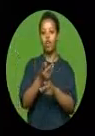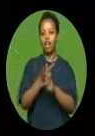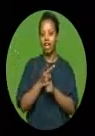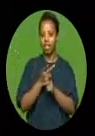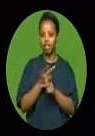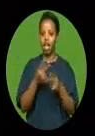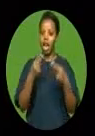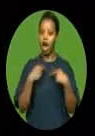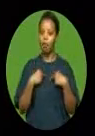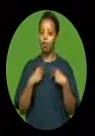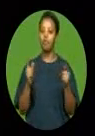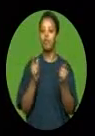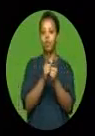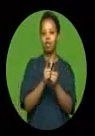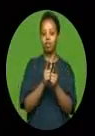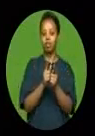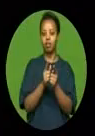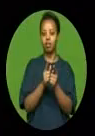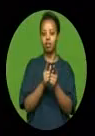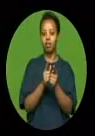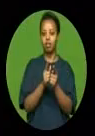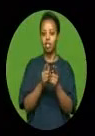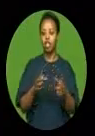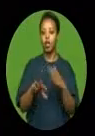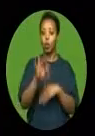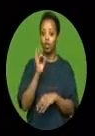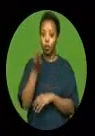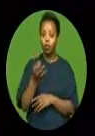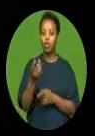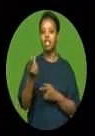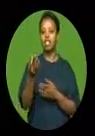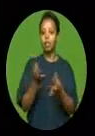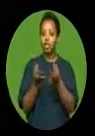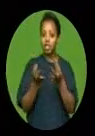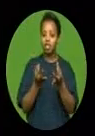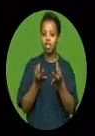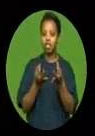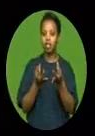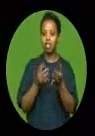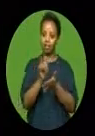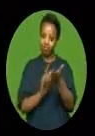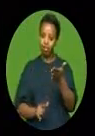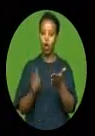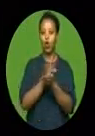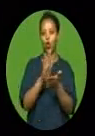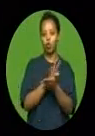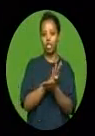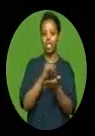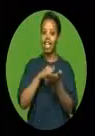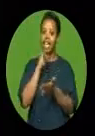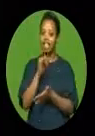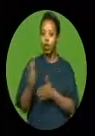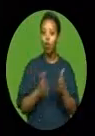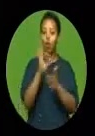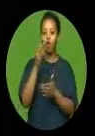credit have been met, consisting of the presentation of specified documents. It is a